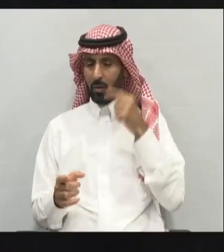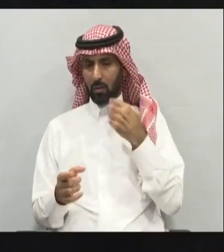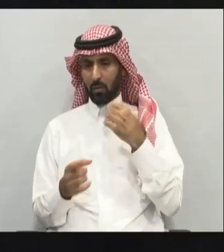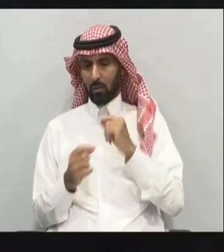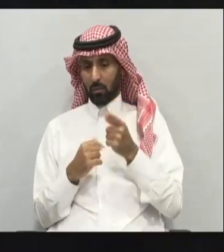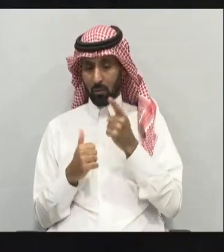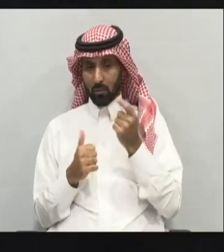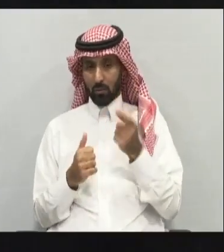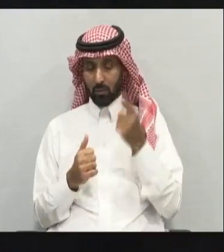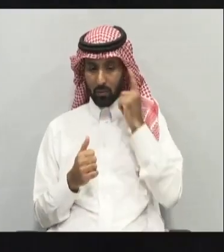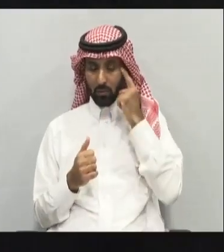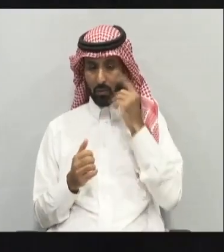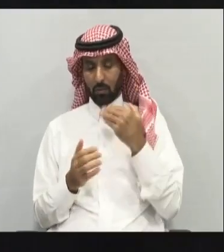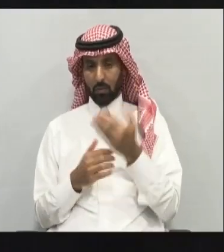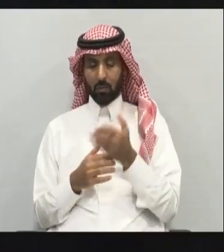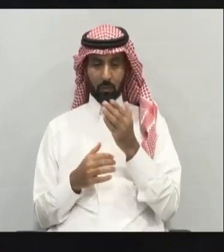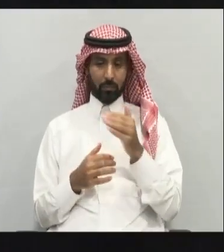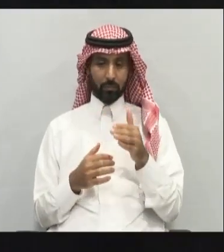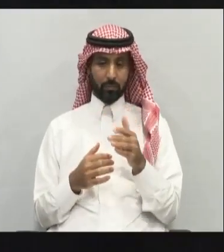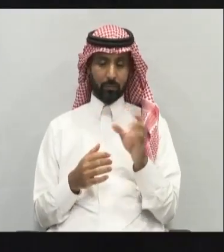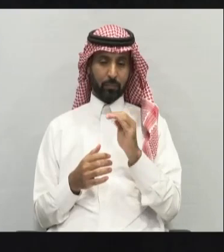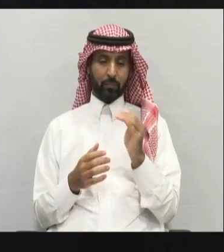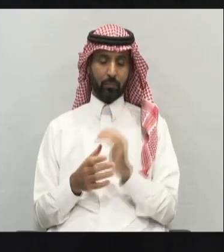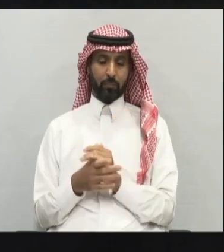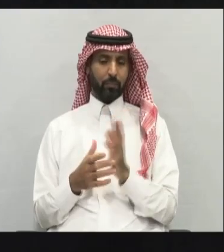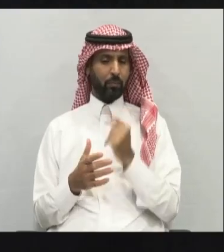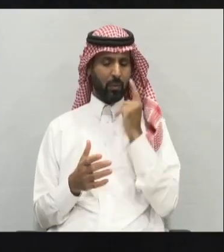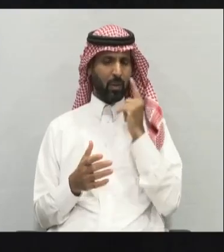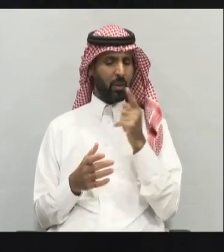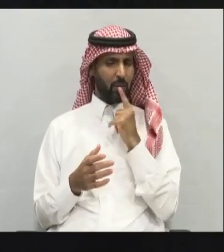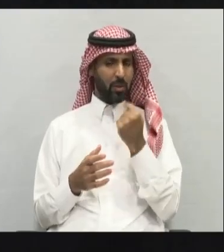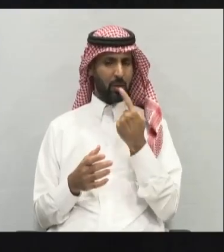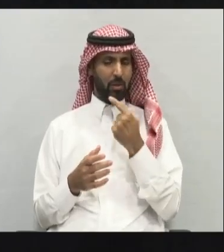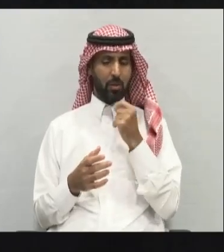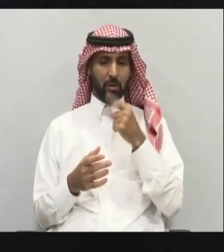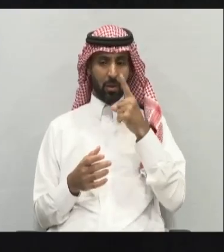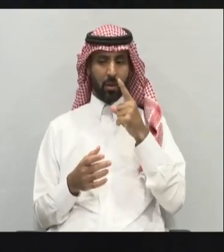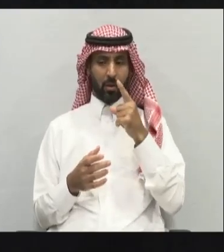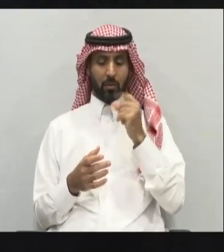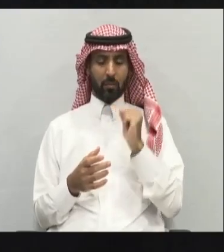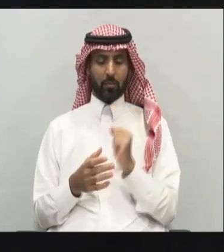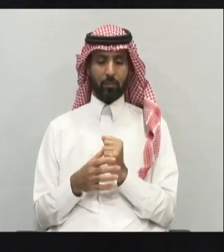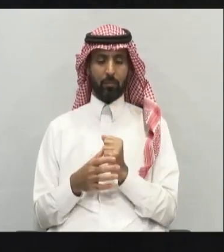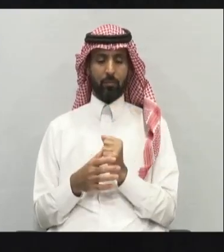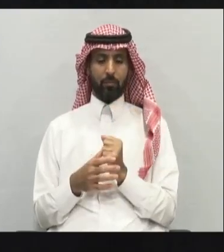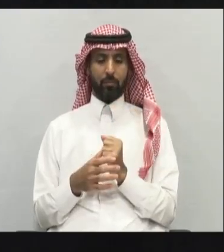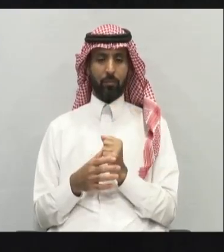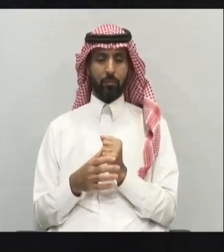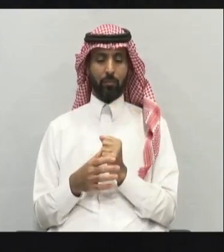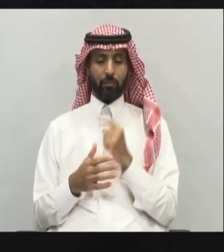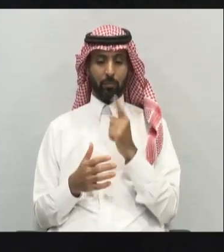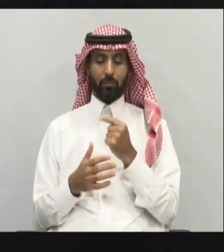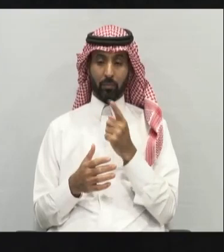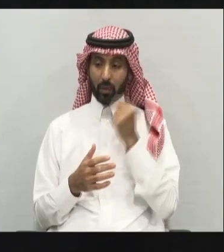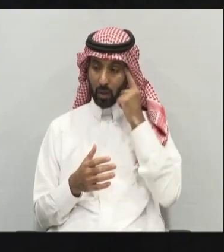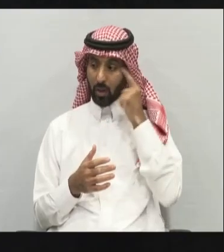you when they are in the middle of the sentences, you don't stress them very hard. So for example, when we say, does